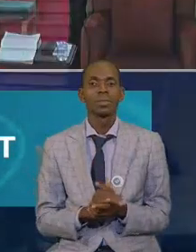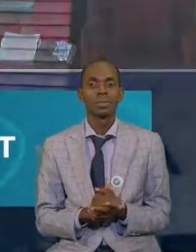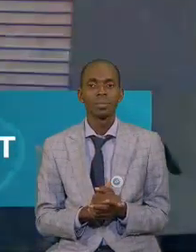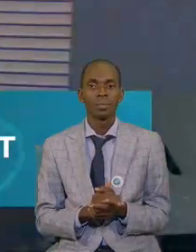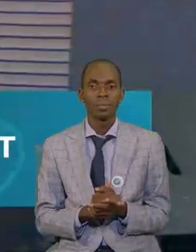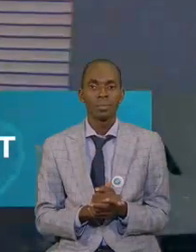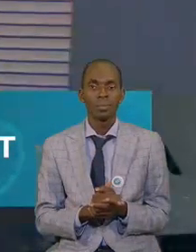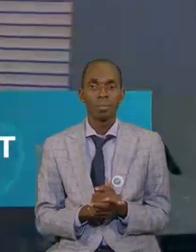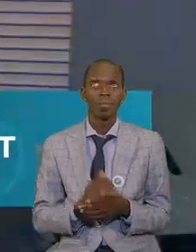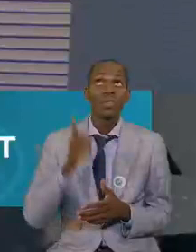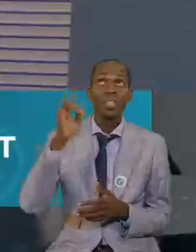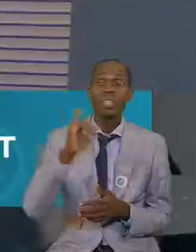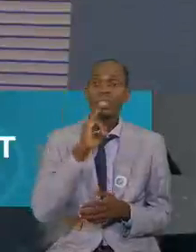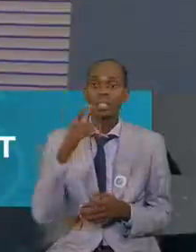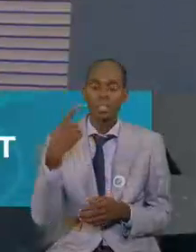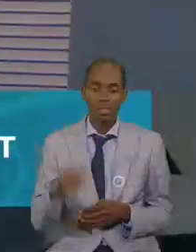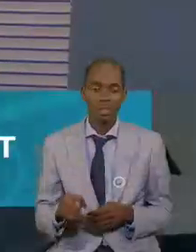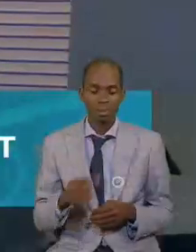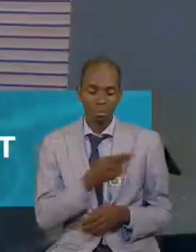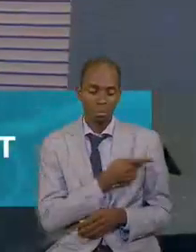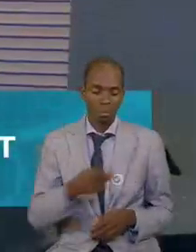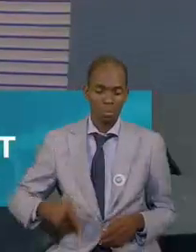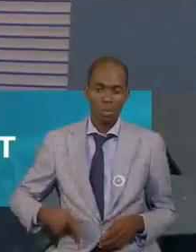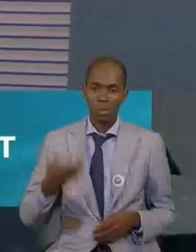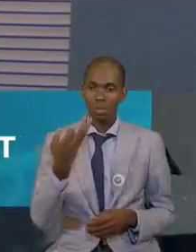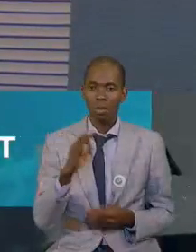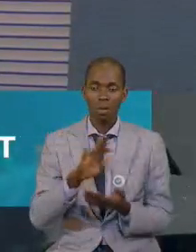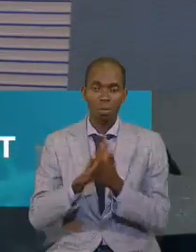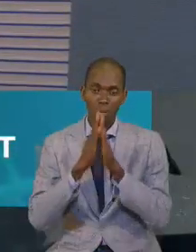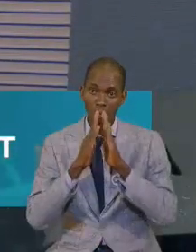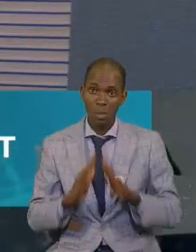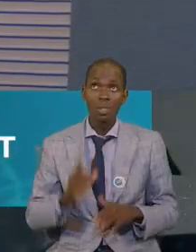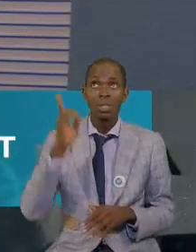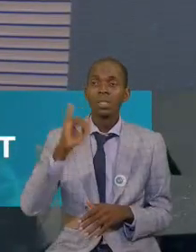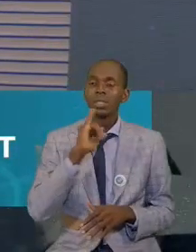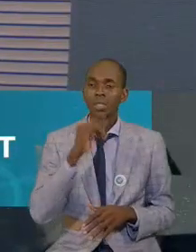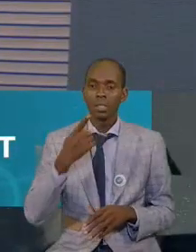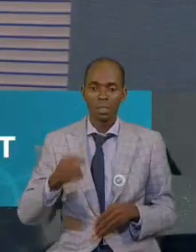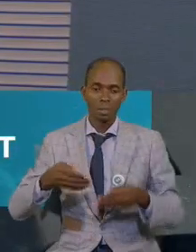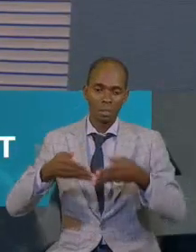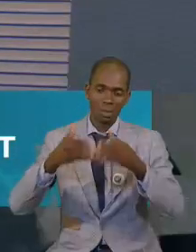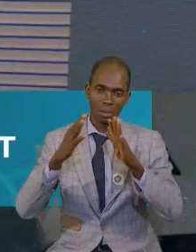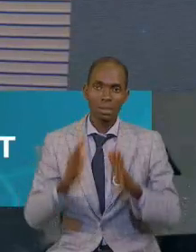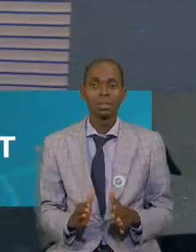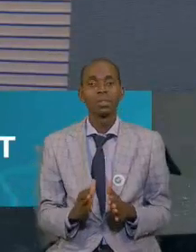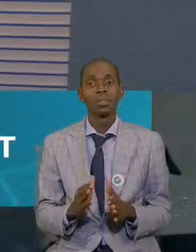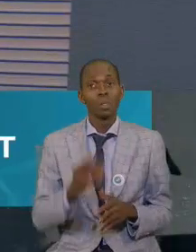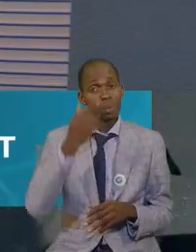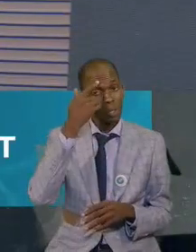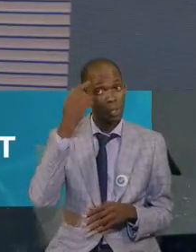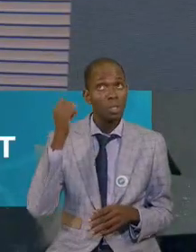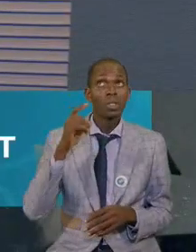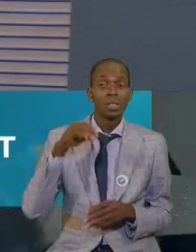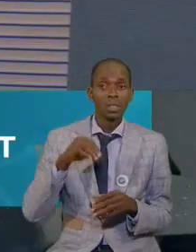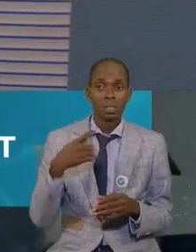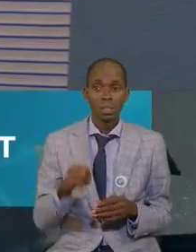He is the Prince of Peace, and he is preeminent. Because he's the preeminent